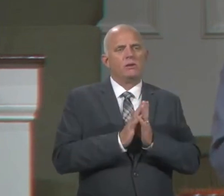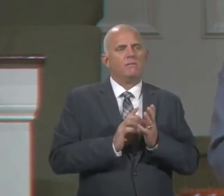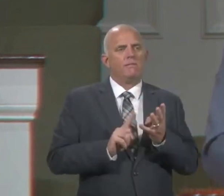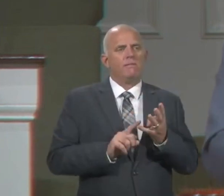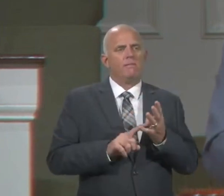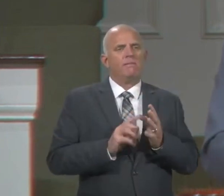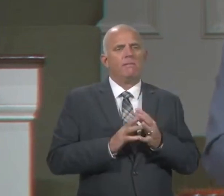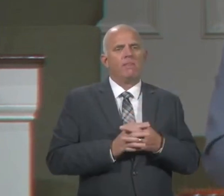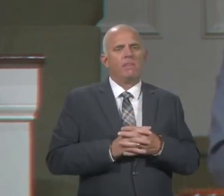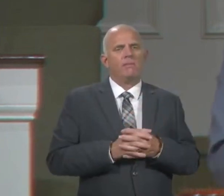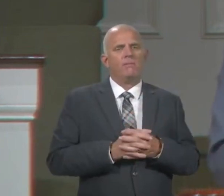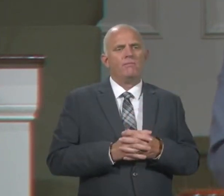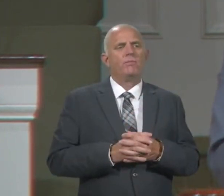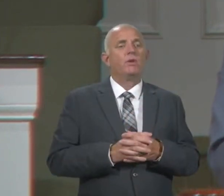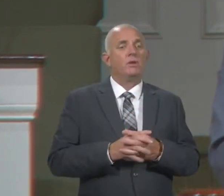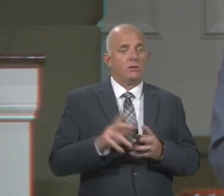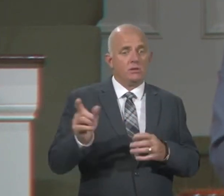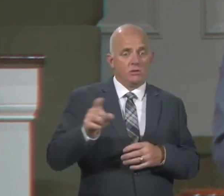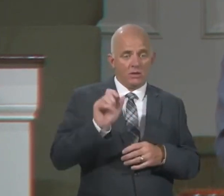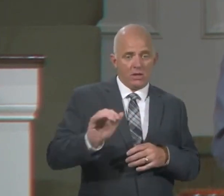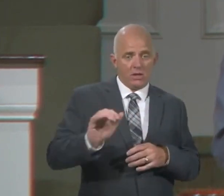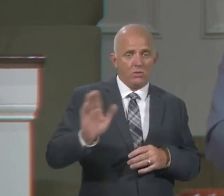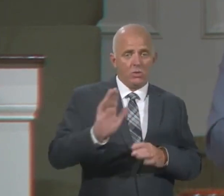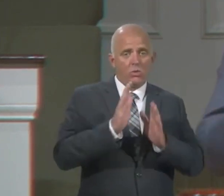Is that your prayer this morning?